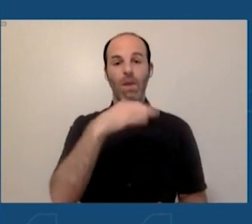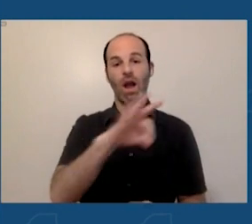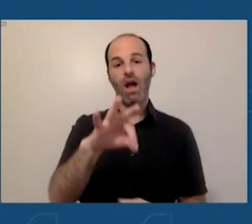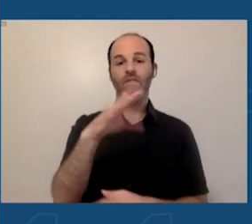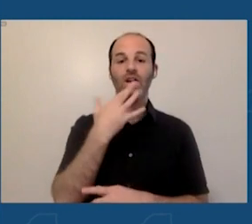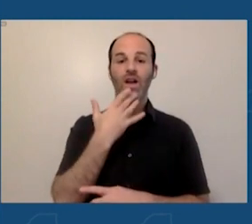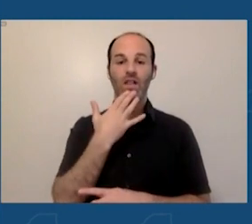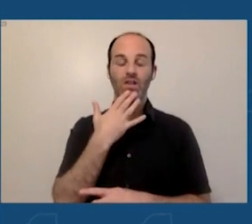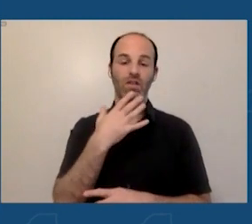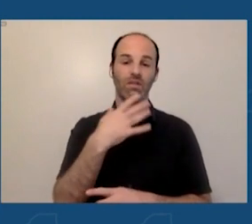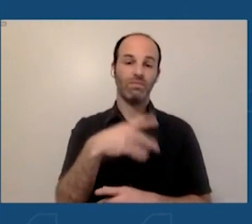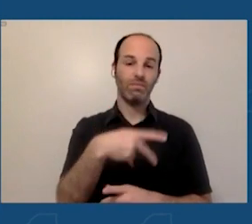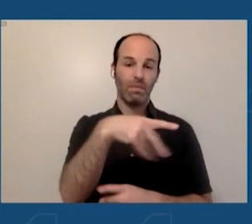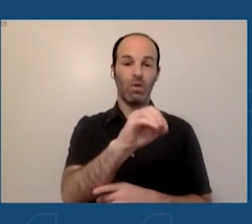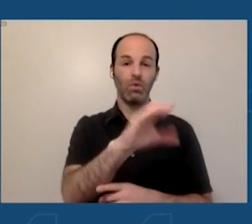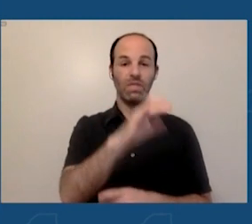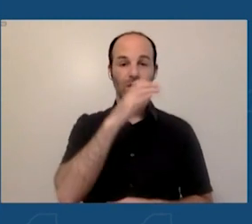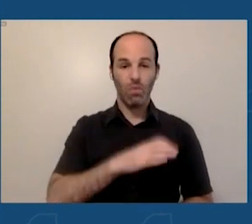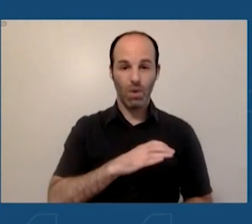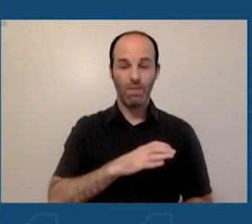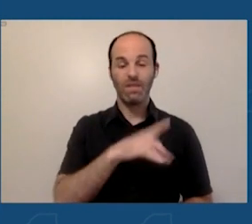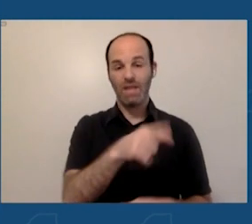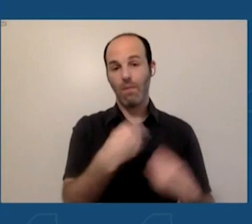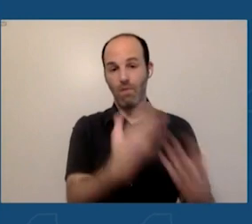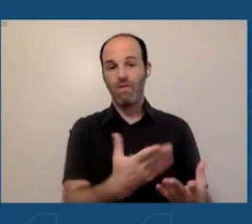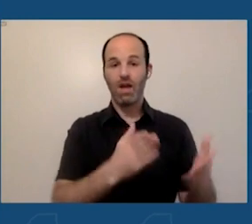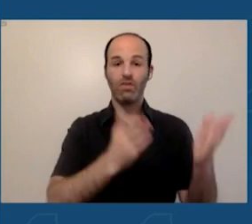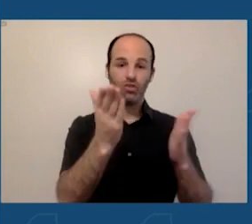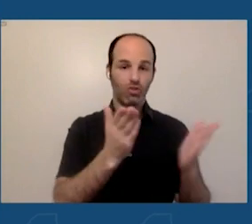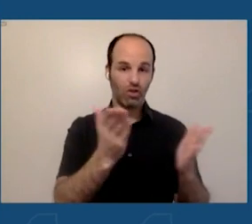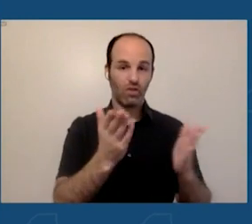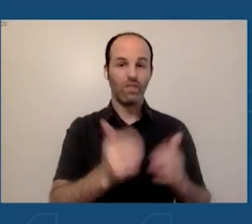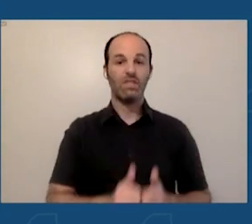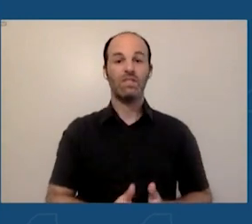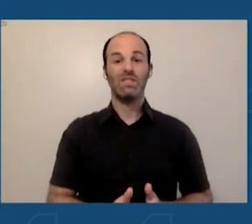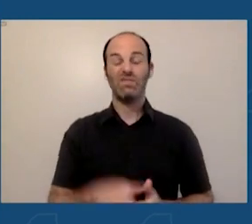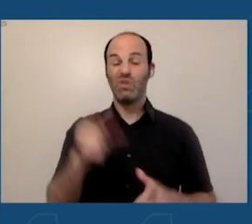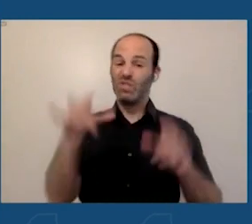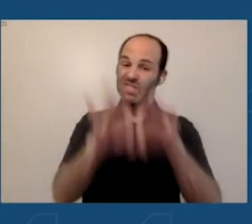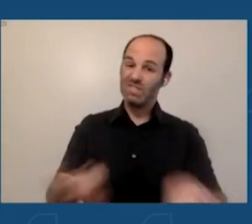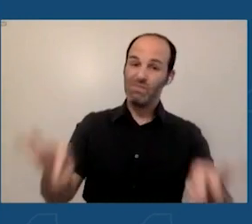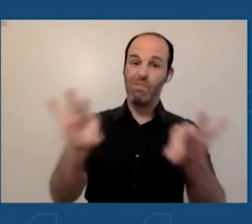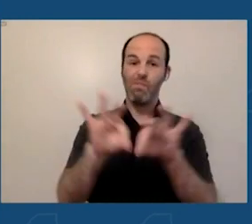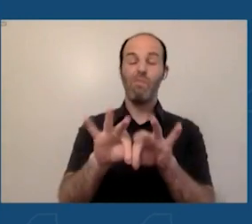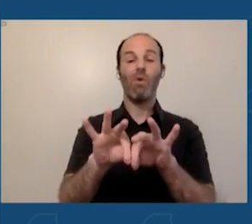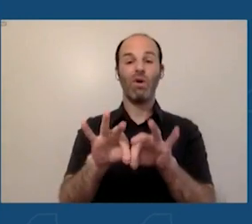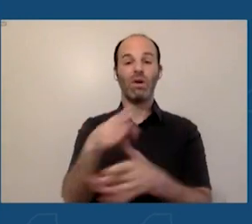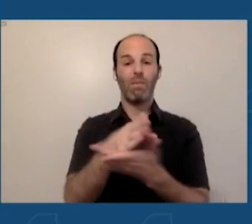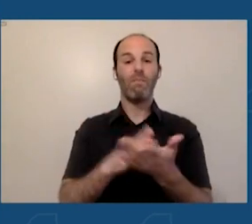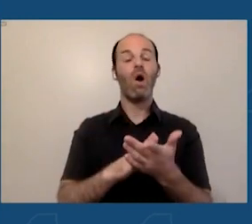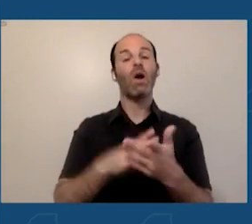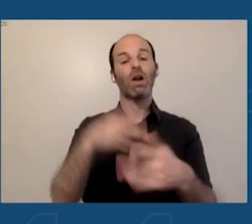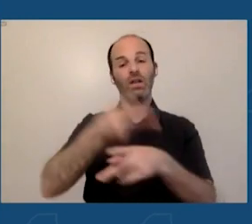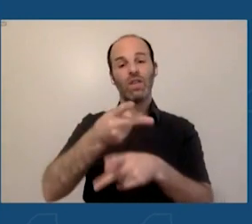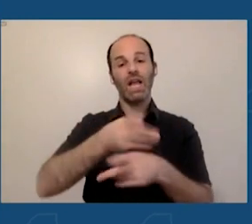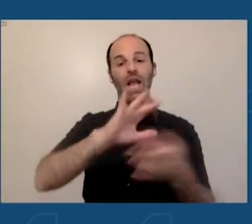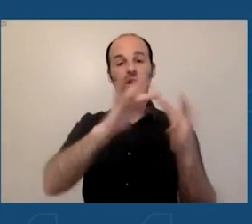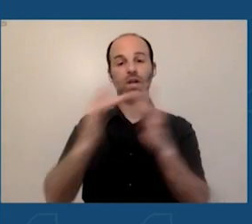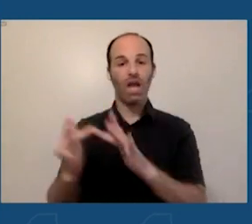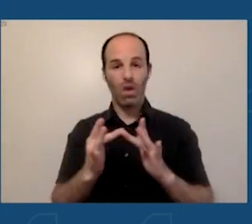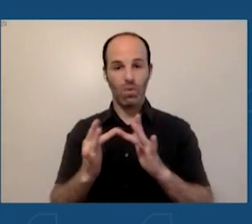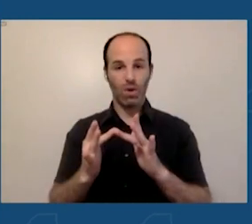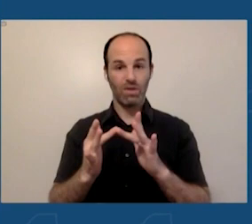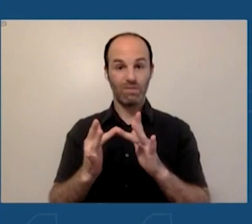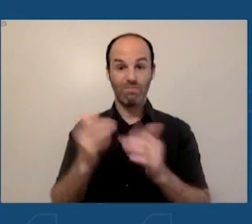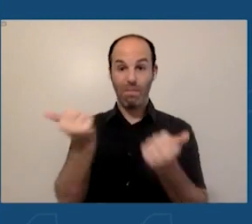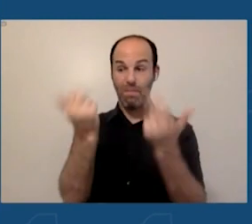provide that service for them. And so this is an important part of the child care network. And many of them are part of a network and